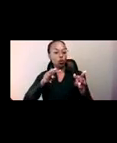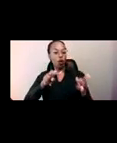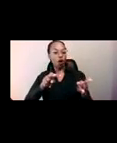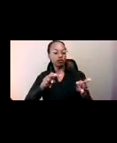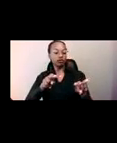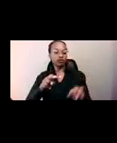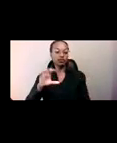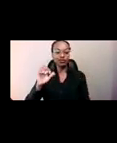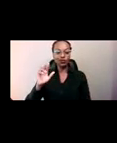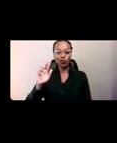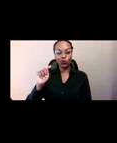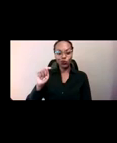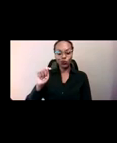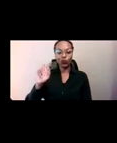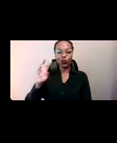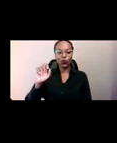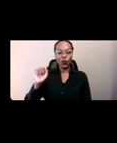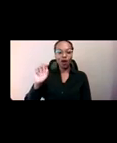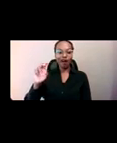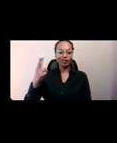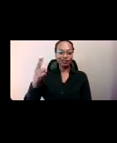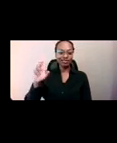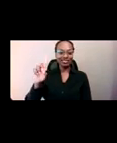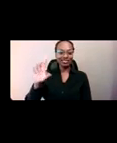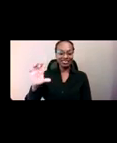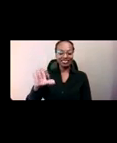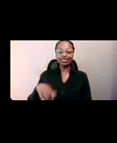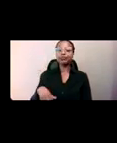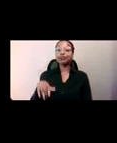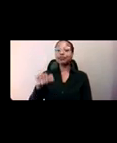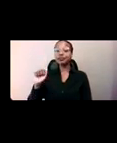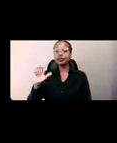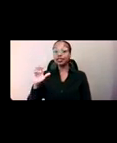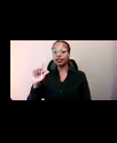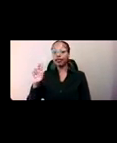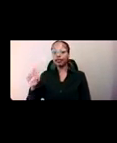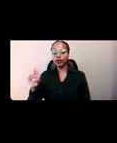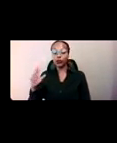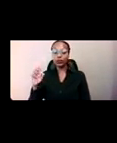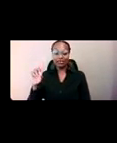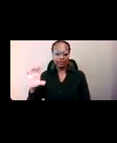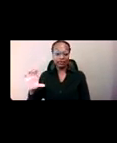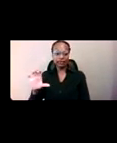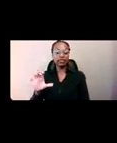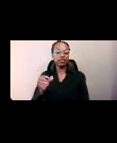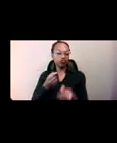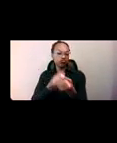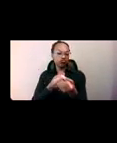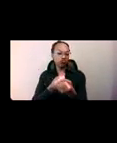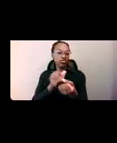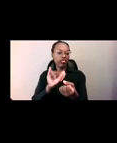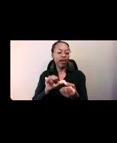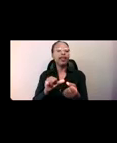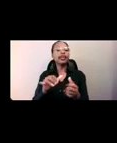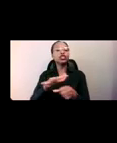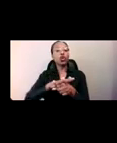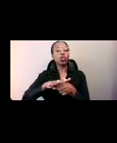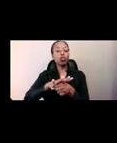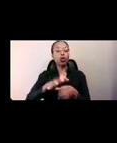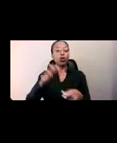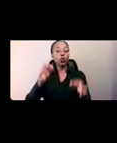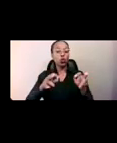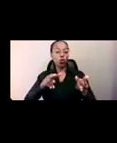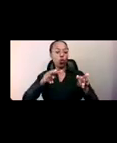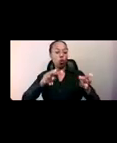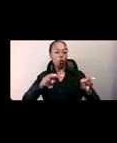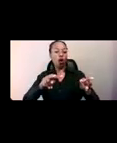The ACLU DC is a supporter and co-convener of Court Watch DC, which is a local Court Watch program that was founded